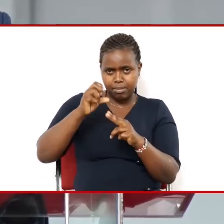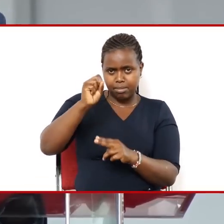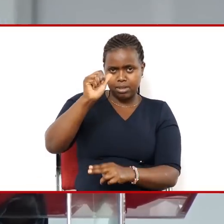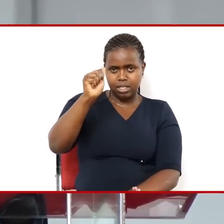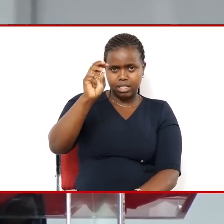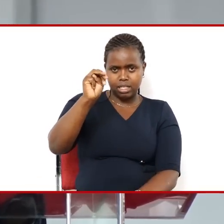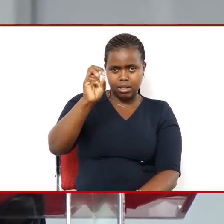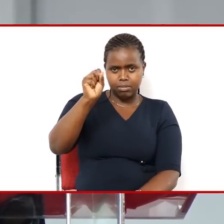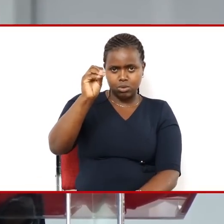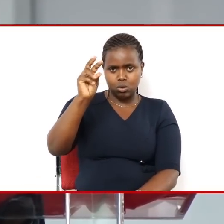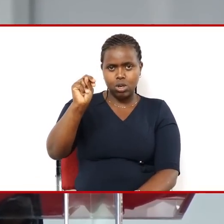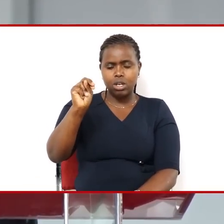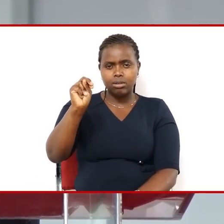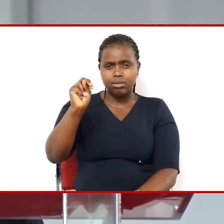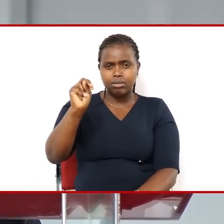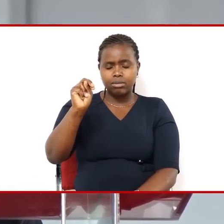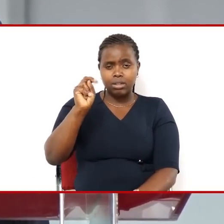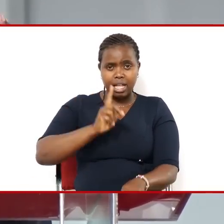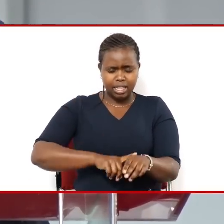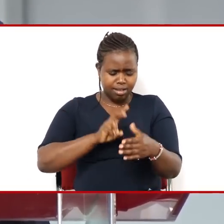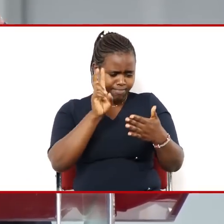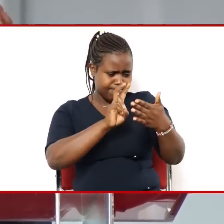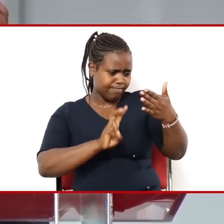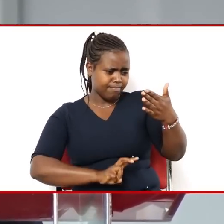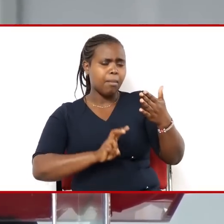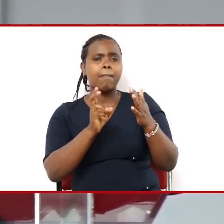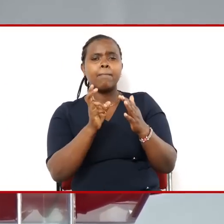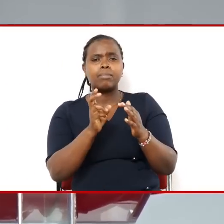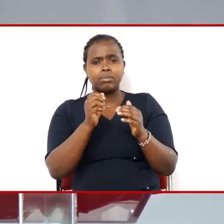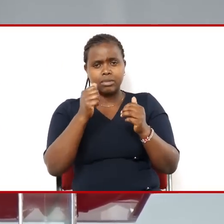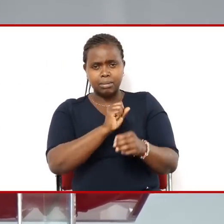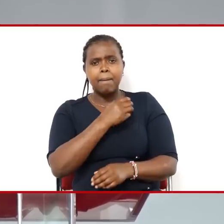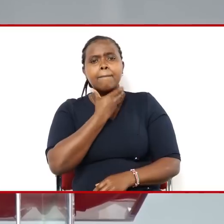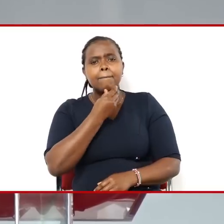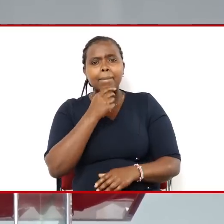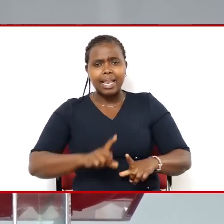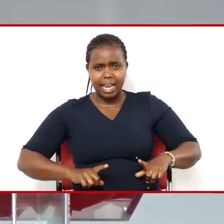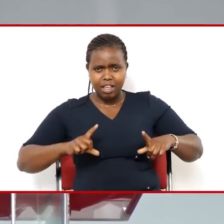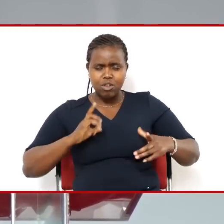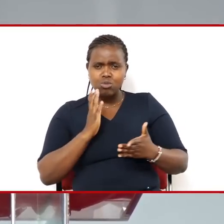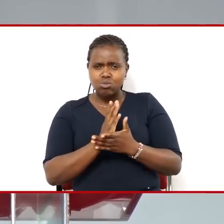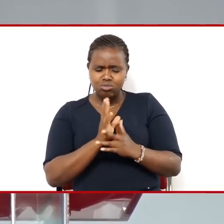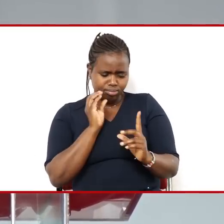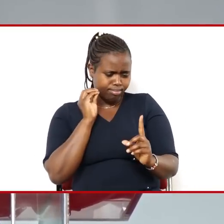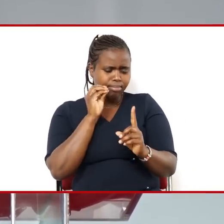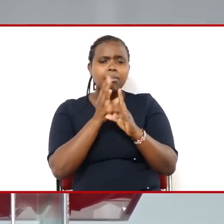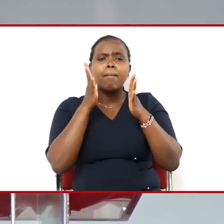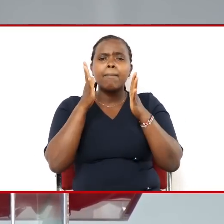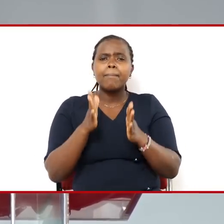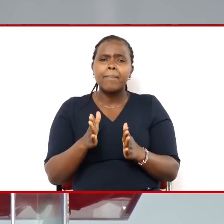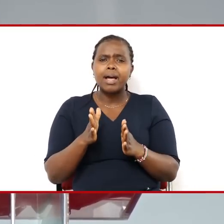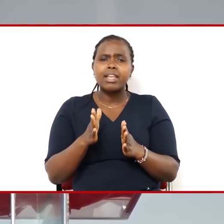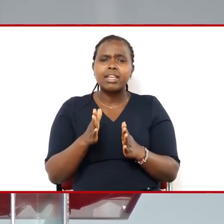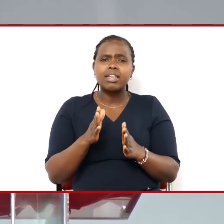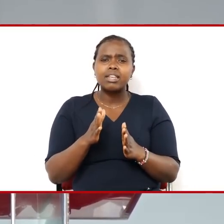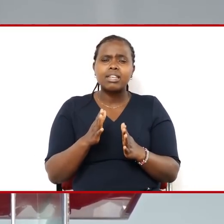Samson. In our study of the Samson life, we have encountered a man who was far